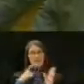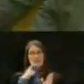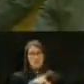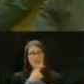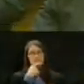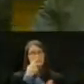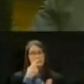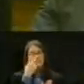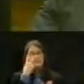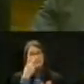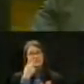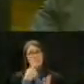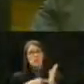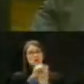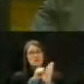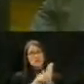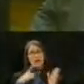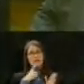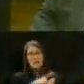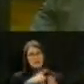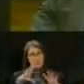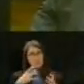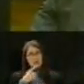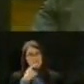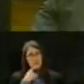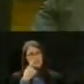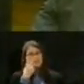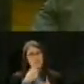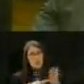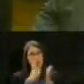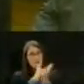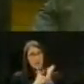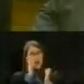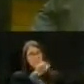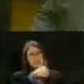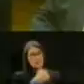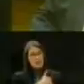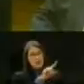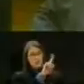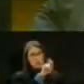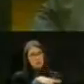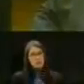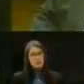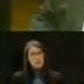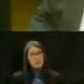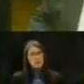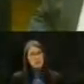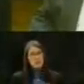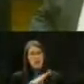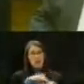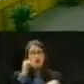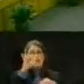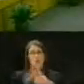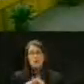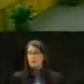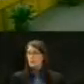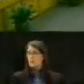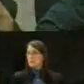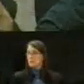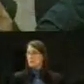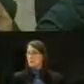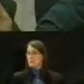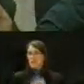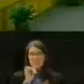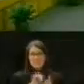in place? That's what I'd like to call for the question. Okay, is that a substitute motion, Mr. Trammell? Because if it is, I'll